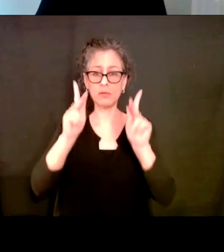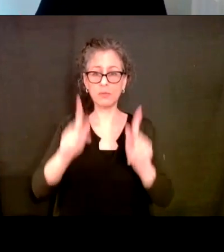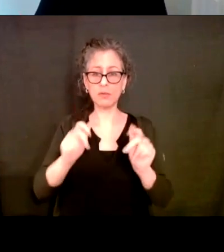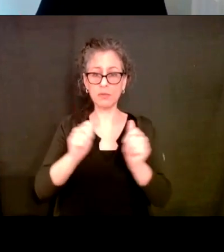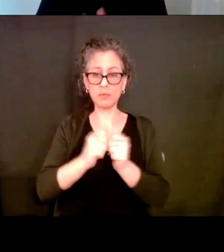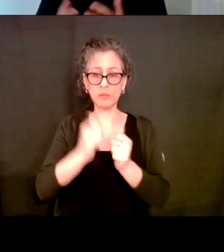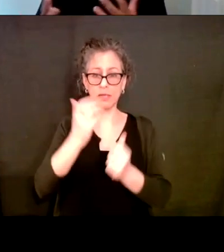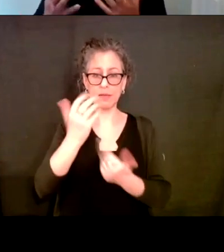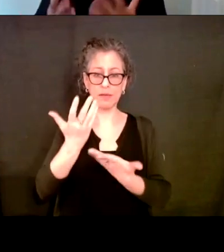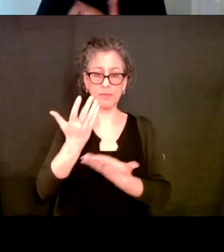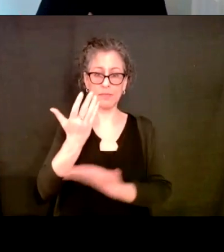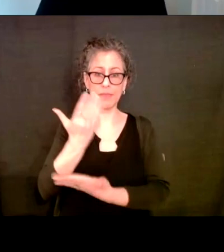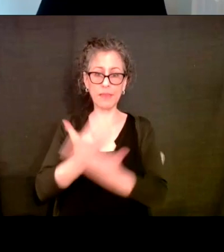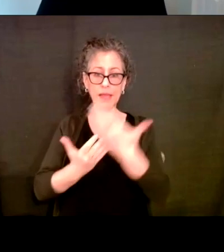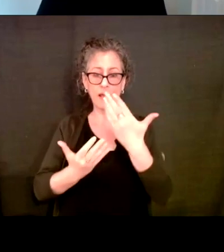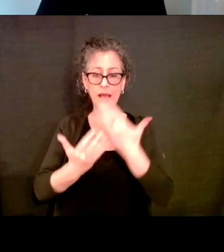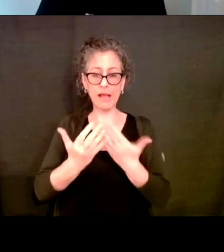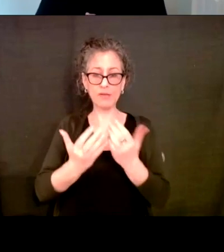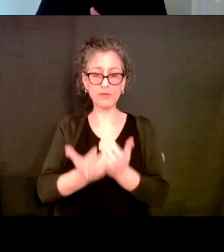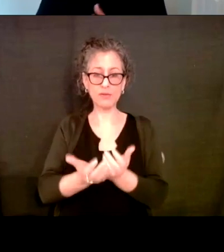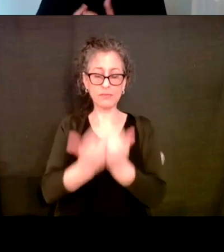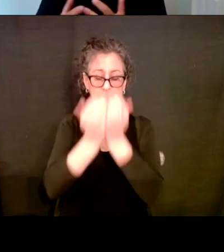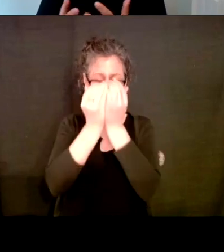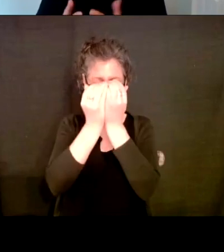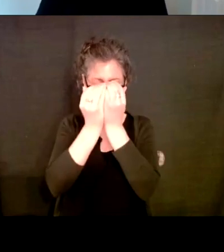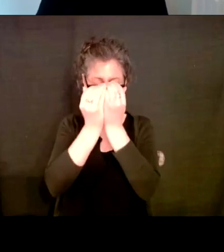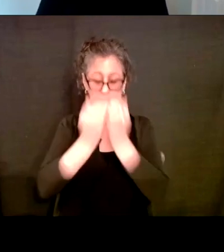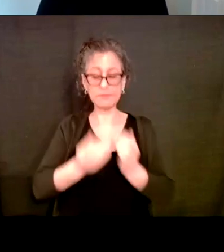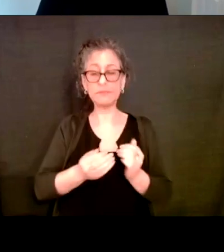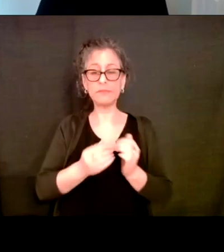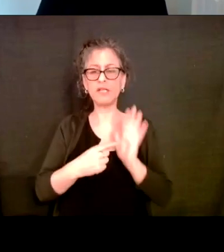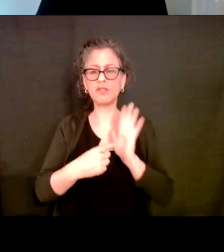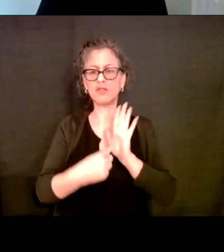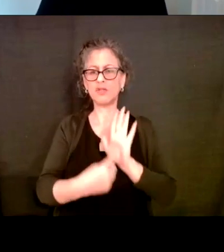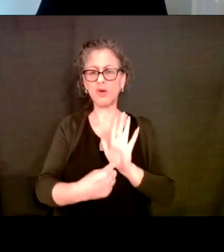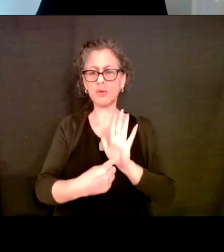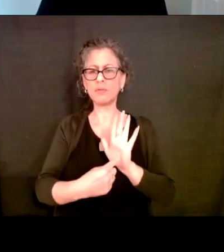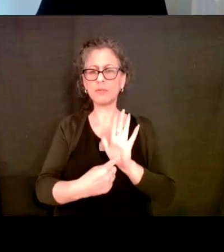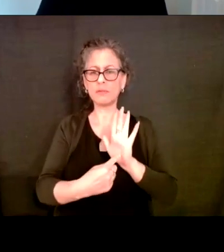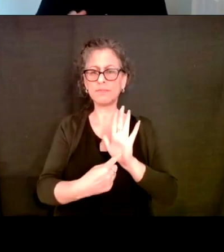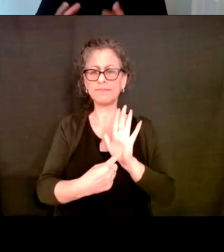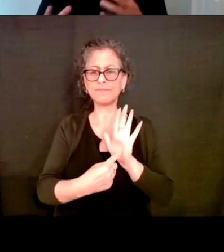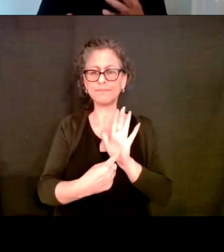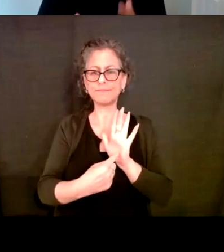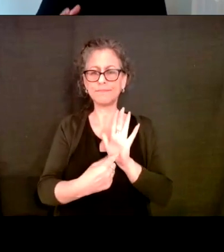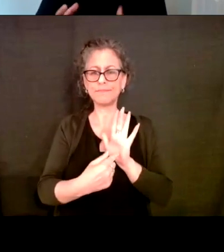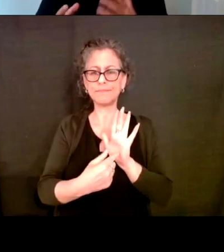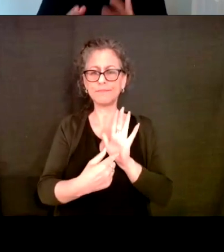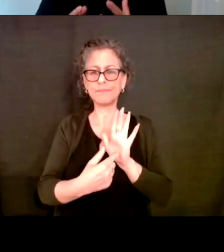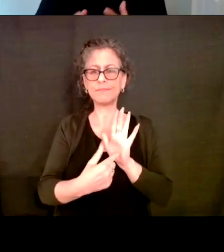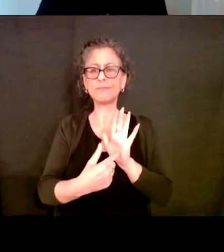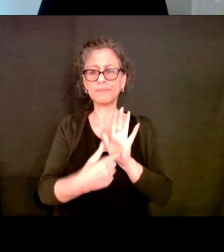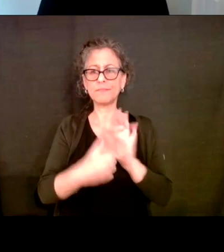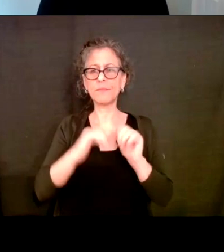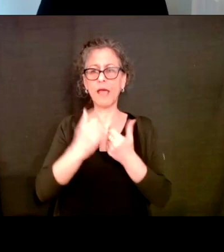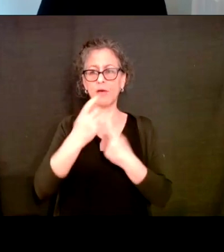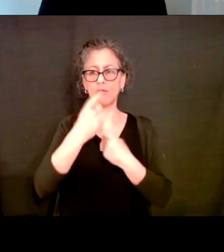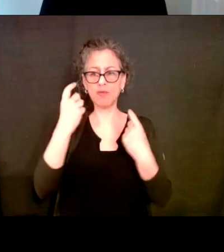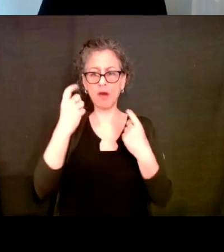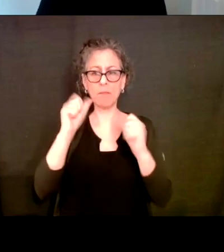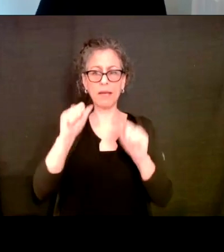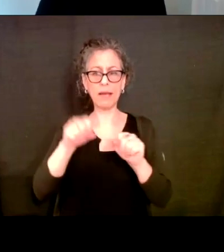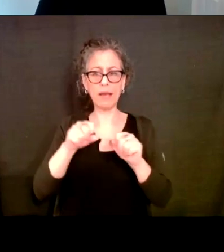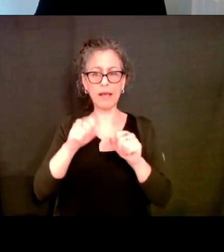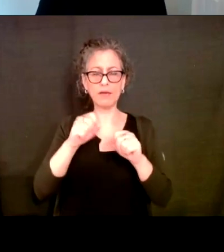hand over their face and really demonstrates how trauma can shatter